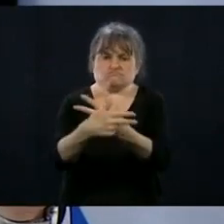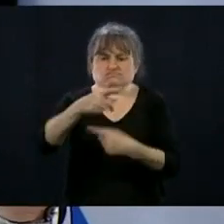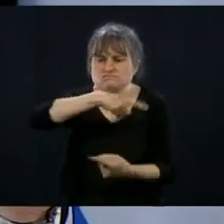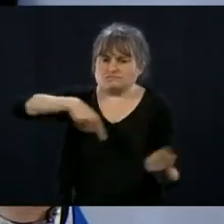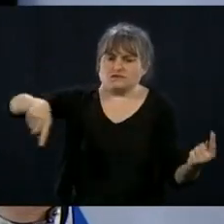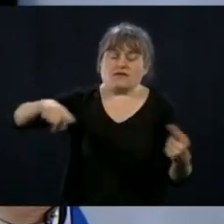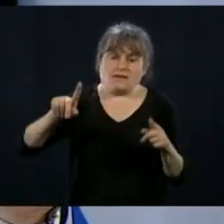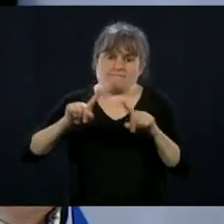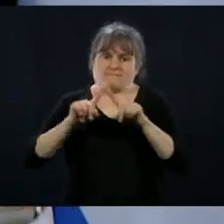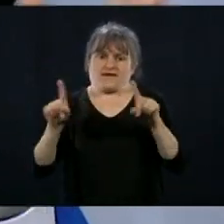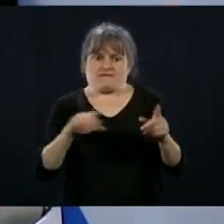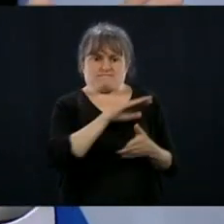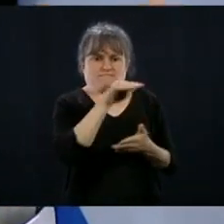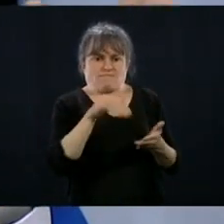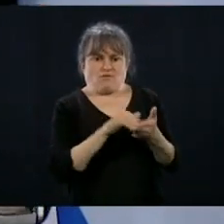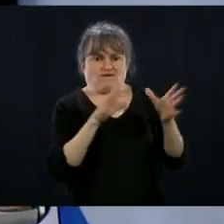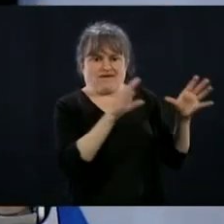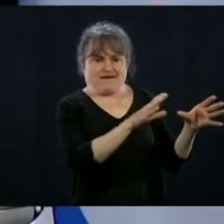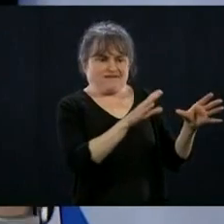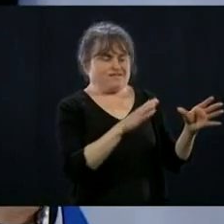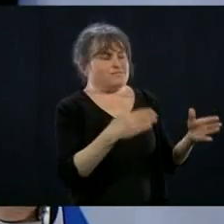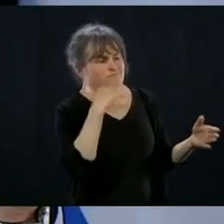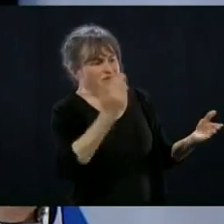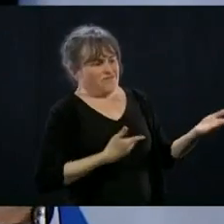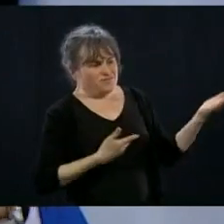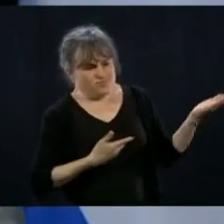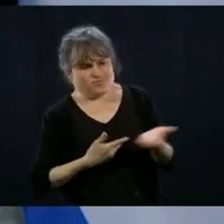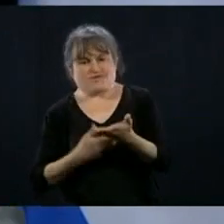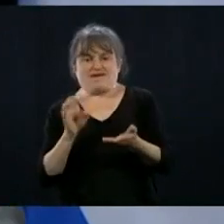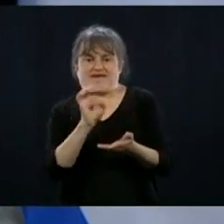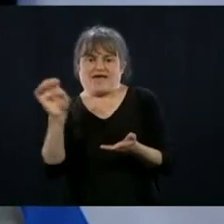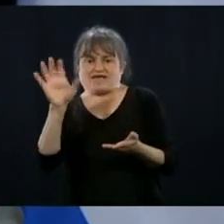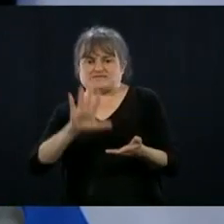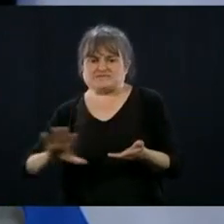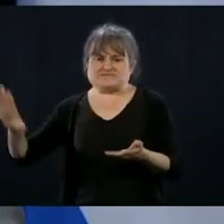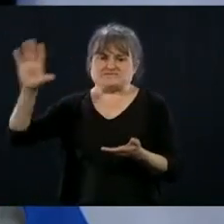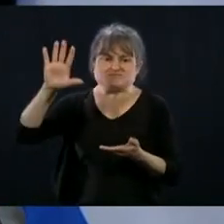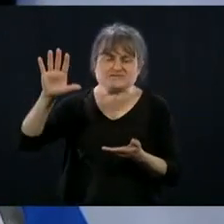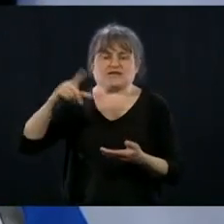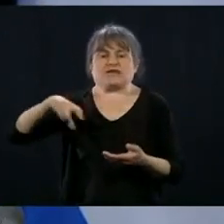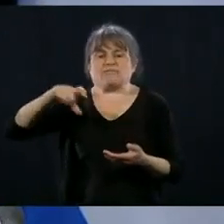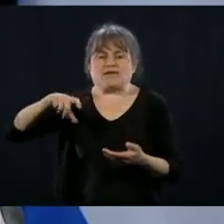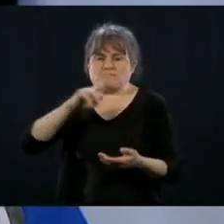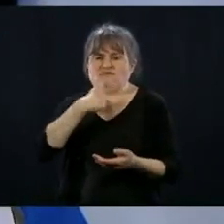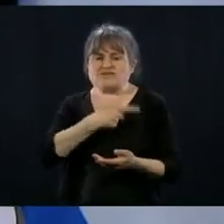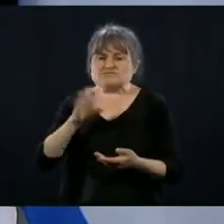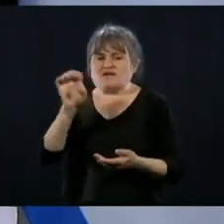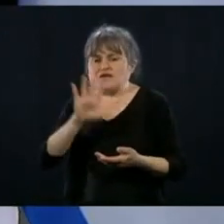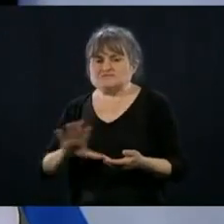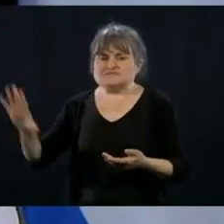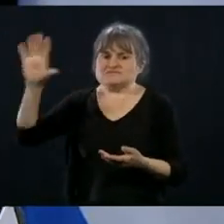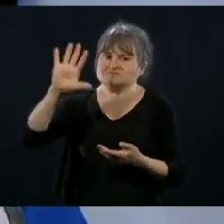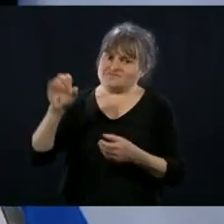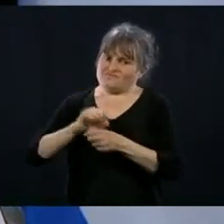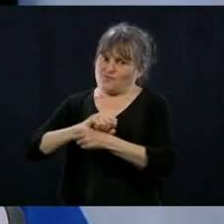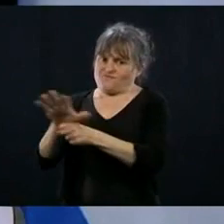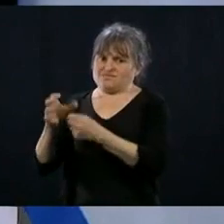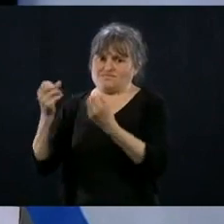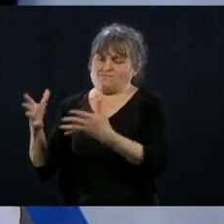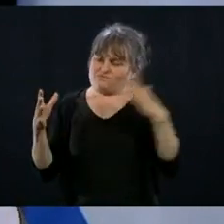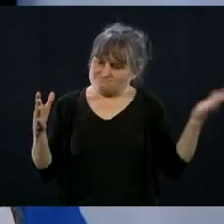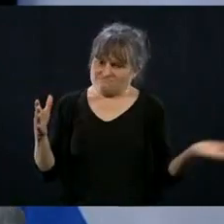go to eastern Quebec because over there it's paradise, there's no virus. That's not where we're at. If people have the